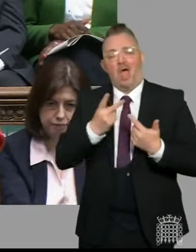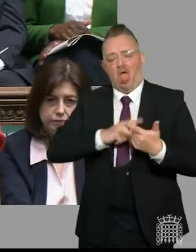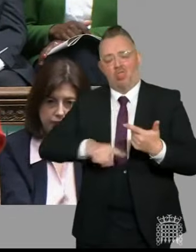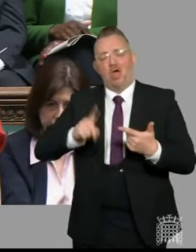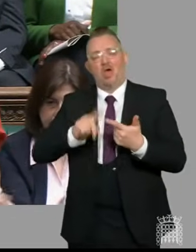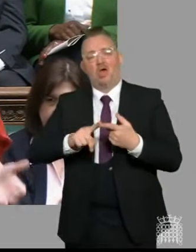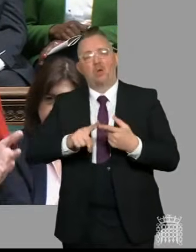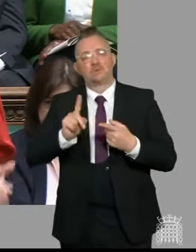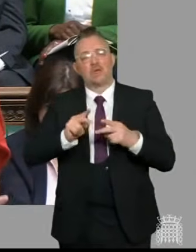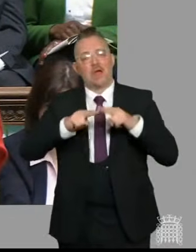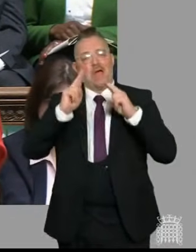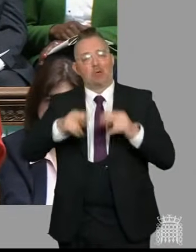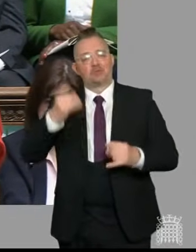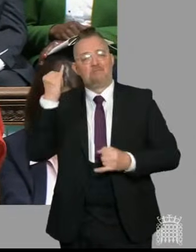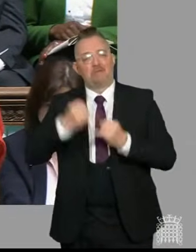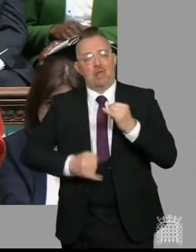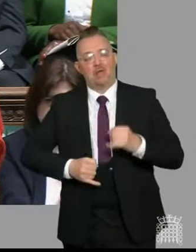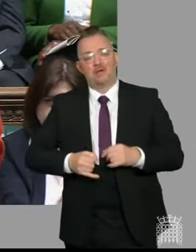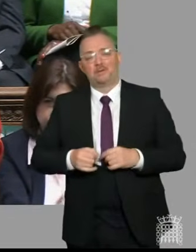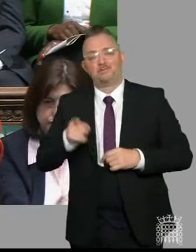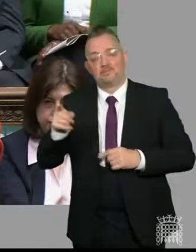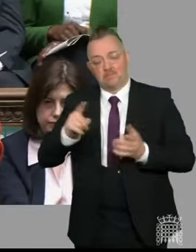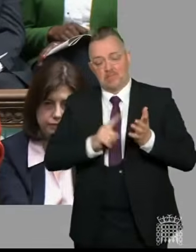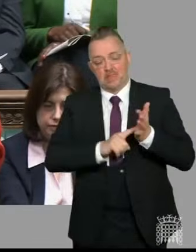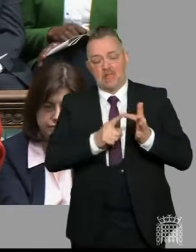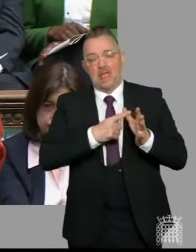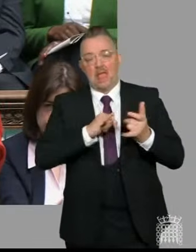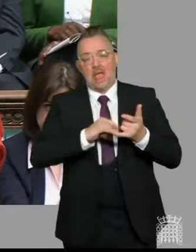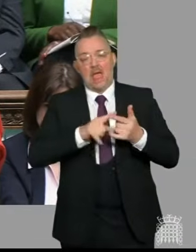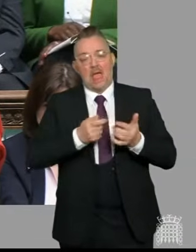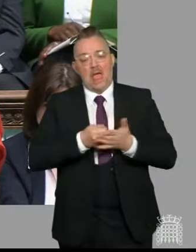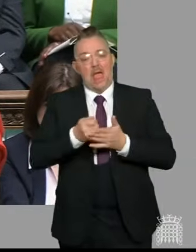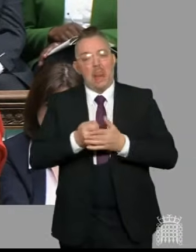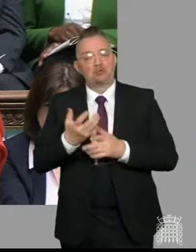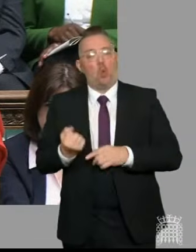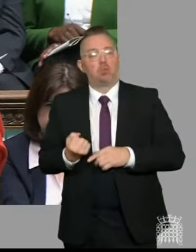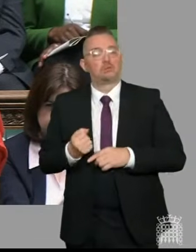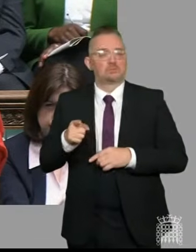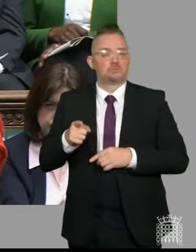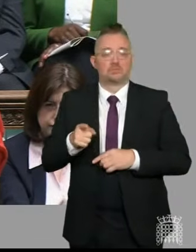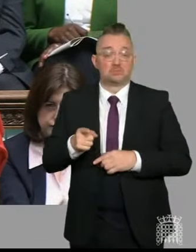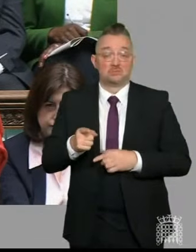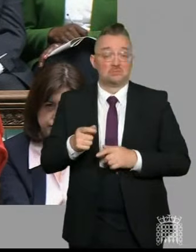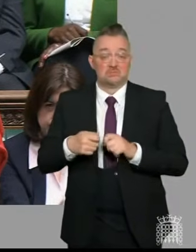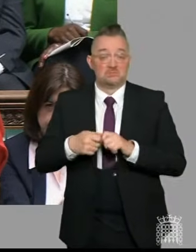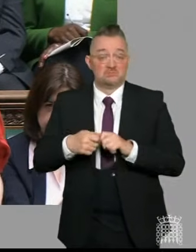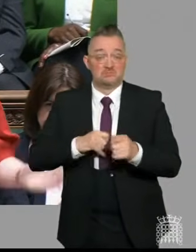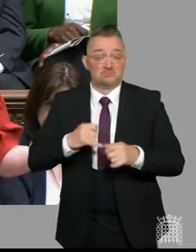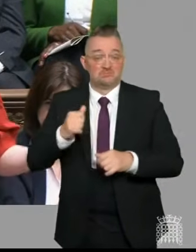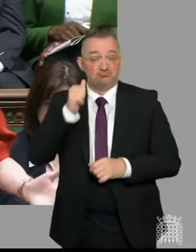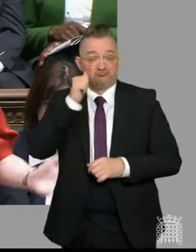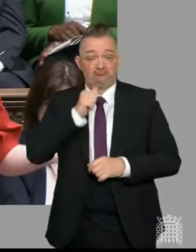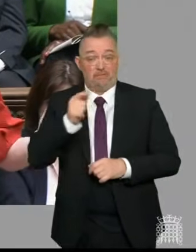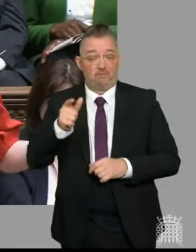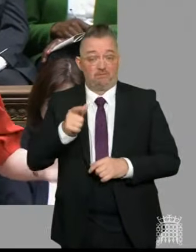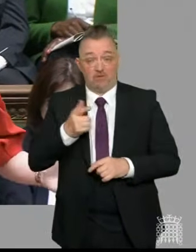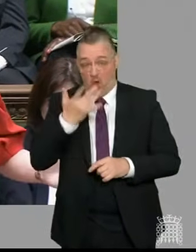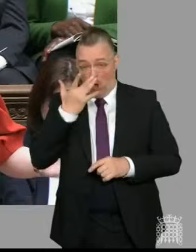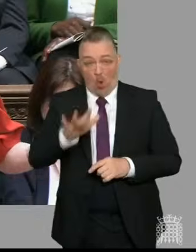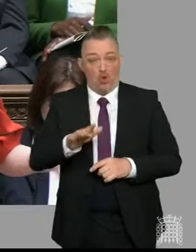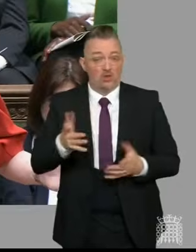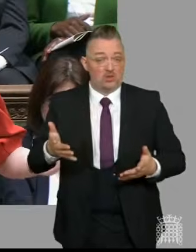rip-off and a con. But the government's proposed ban on new leaseholds applies only to houses. The majority